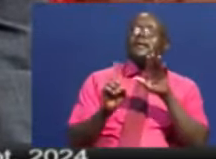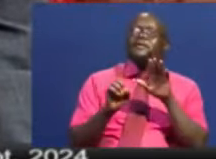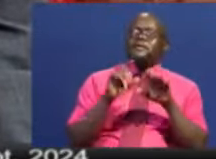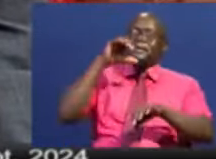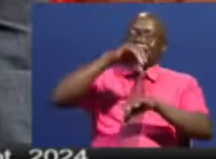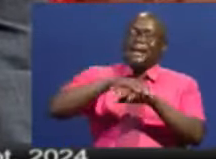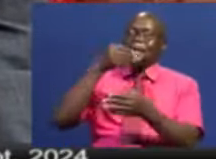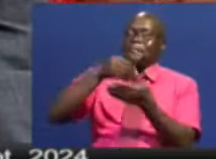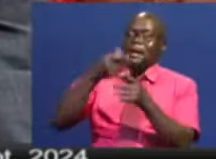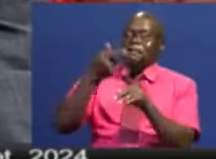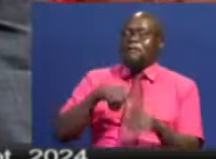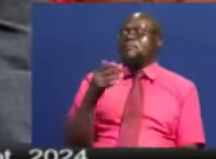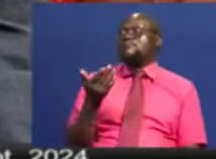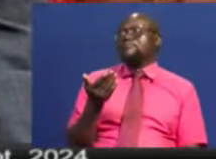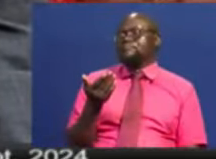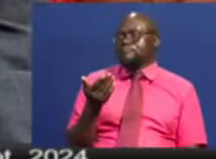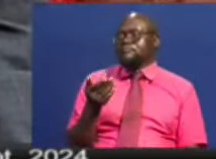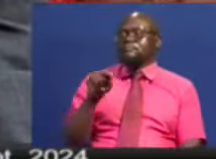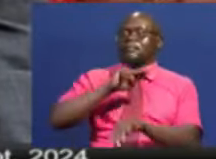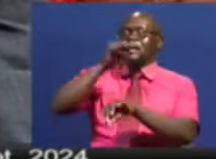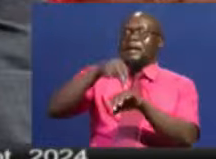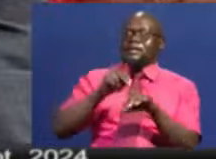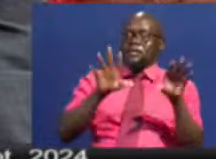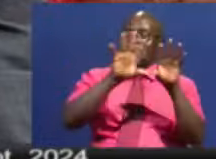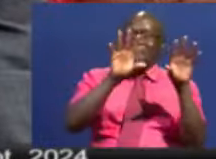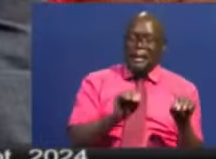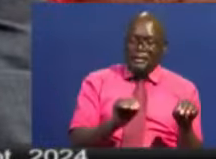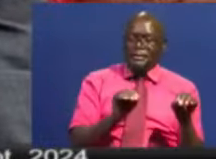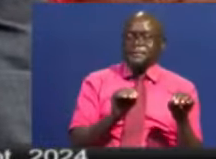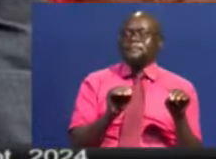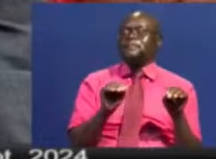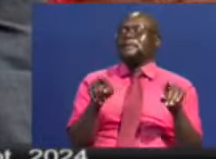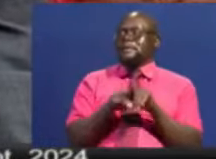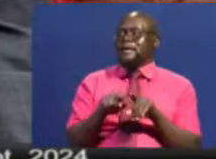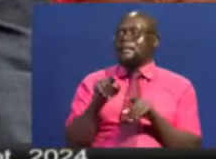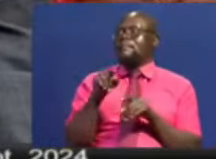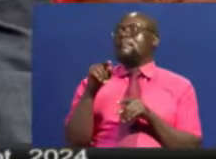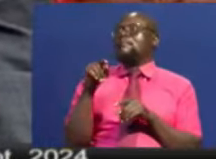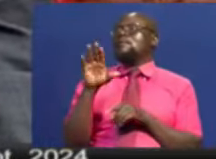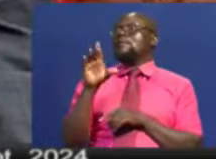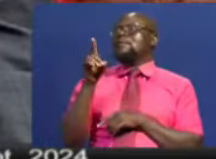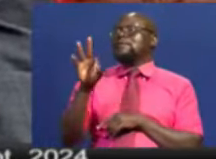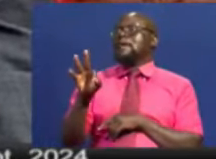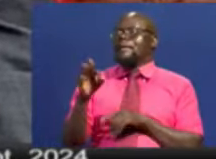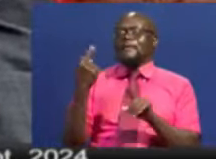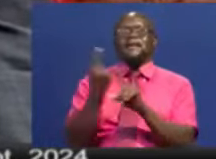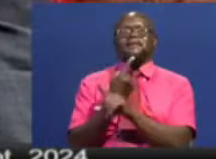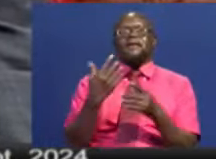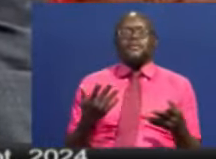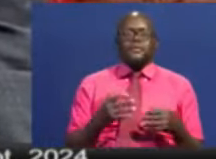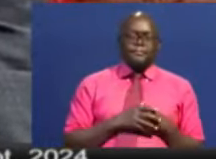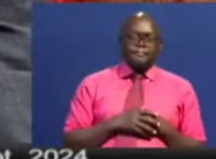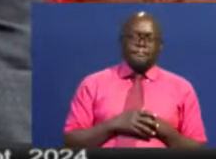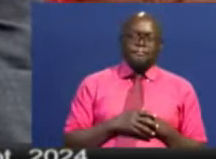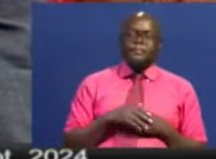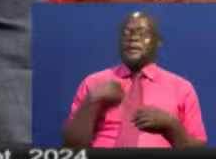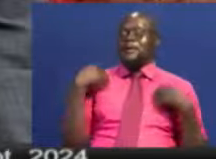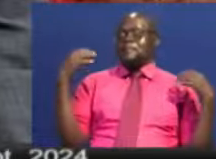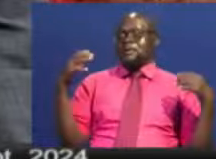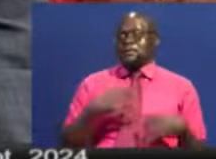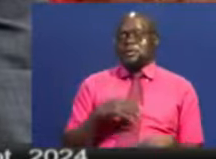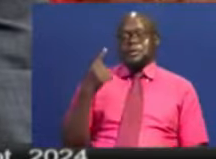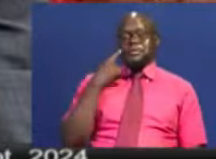getting an allocation from the national budget of the national government than the CDF, Mr. Speaker. Mr. Speaker, I was shocked